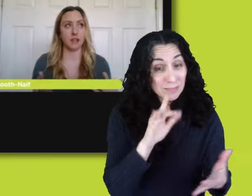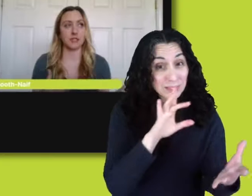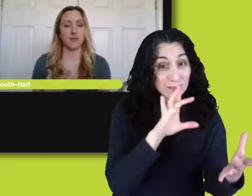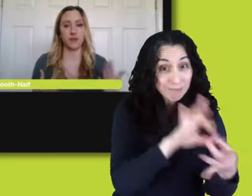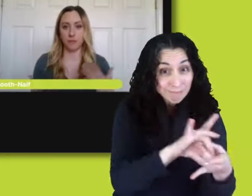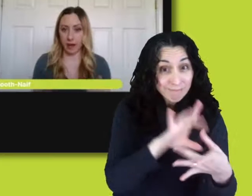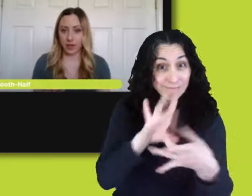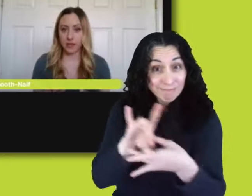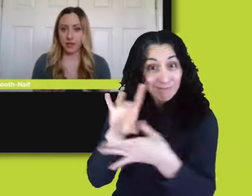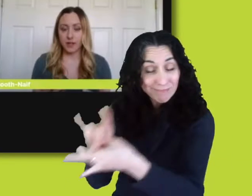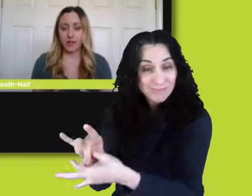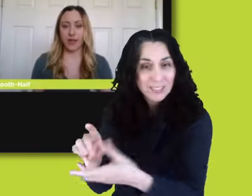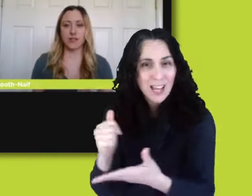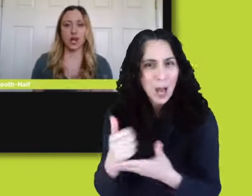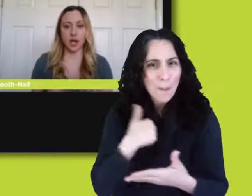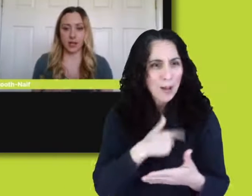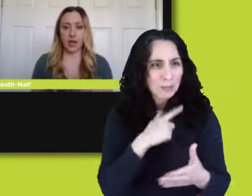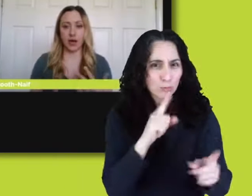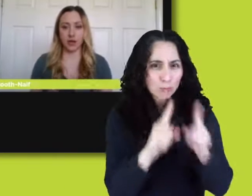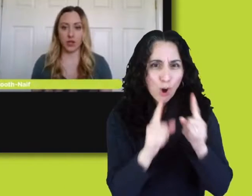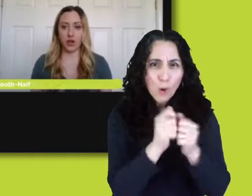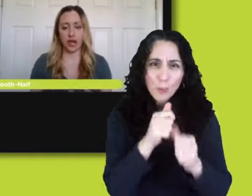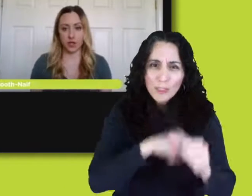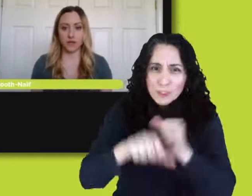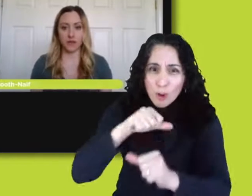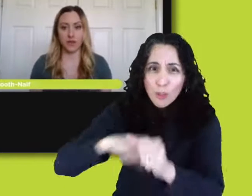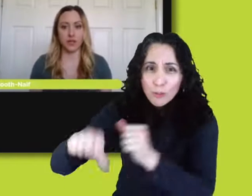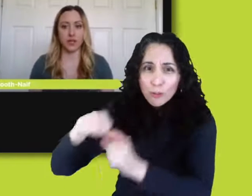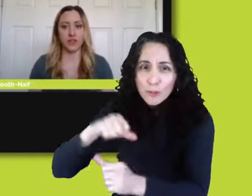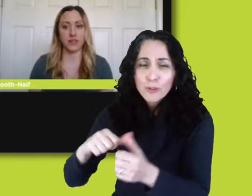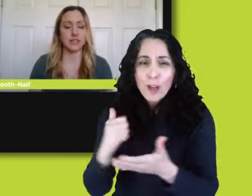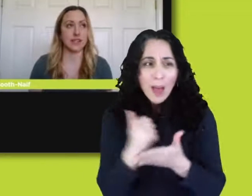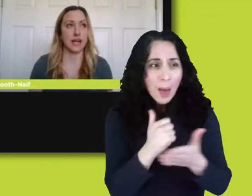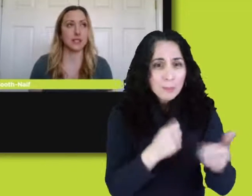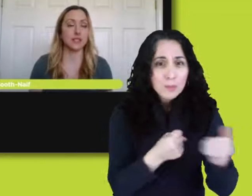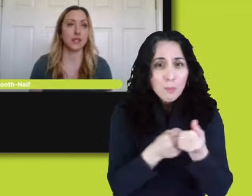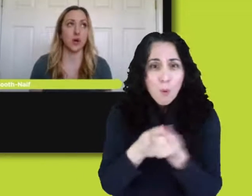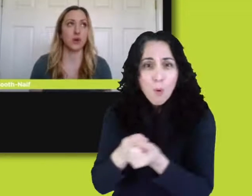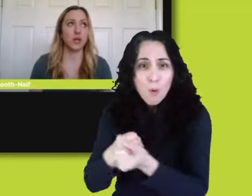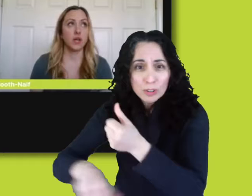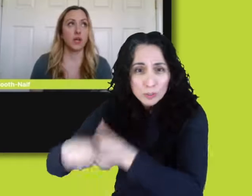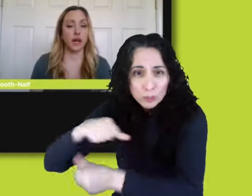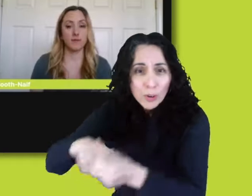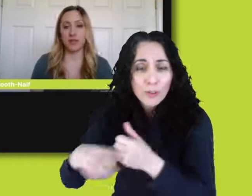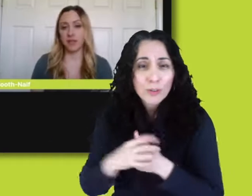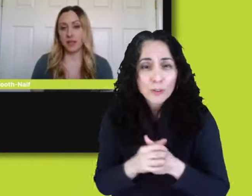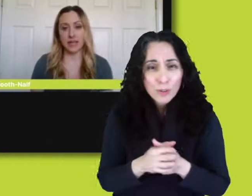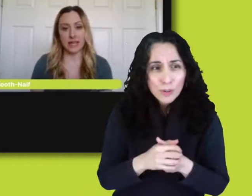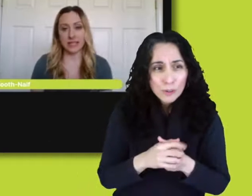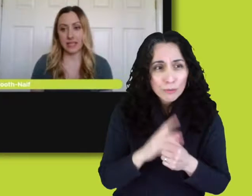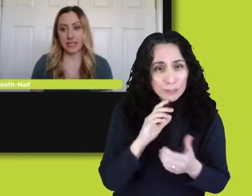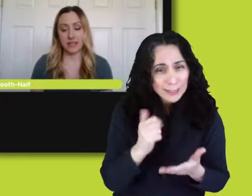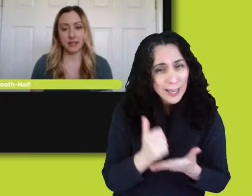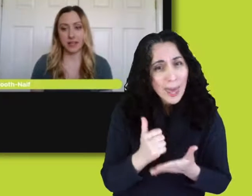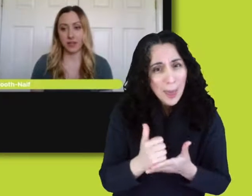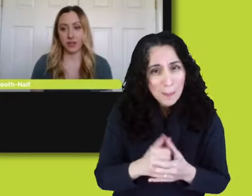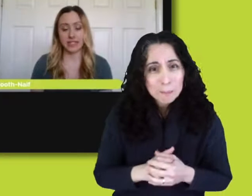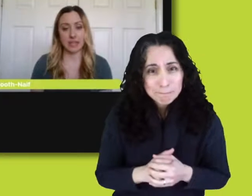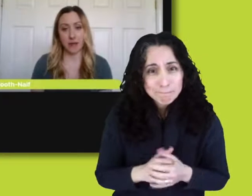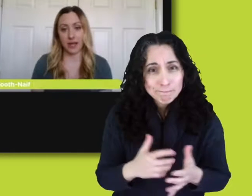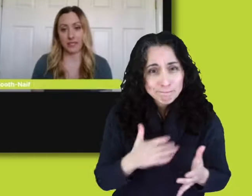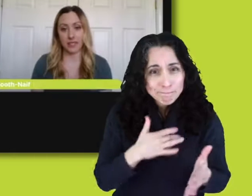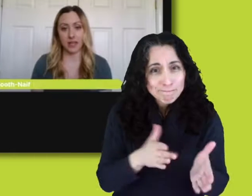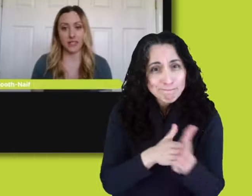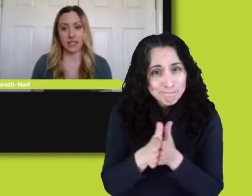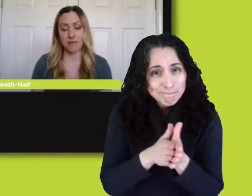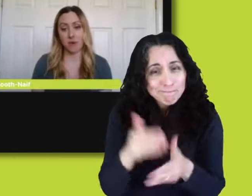make us feel better in talking out, how you feel and things like that. So definitely get connected, to